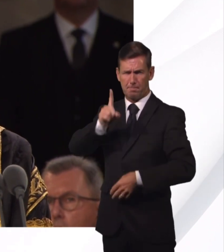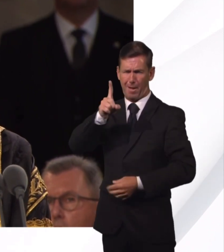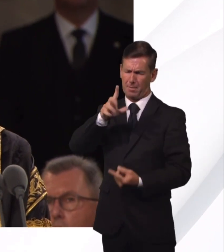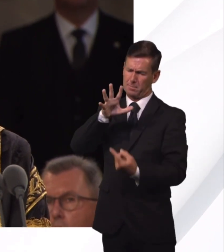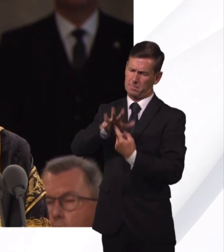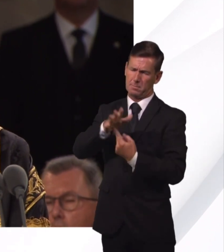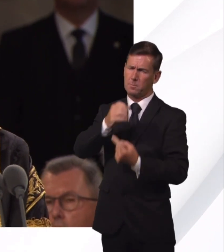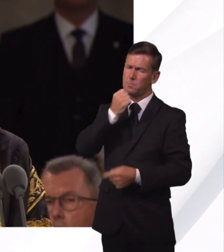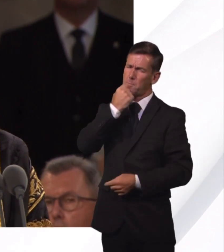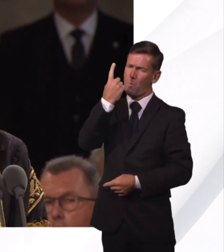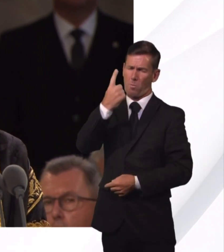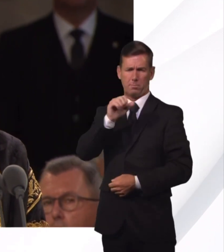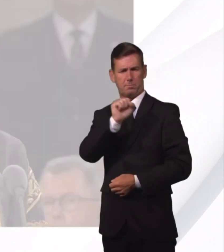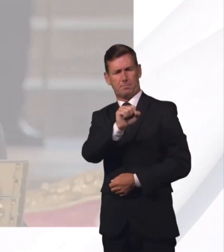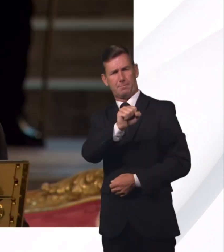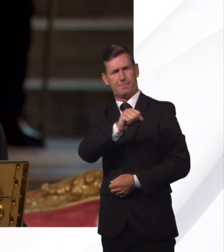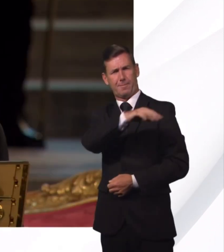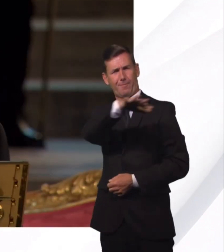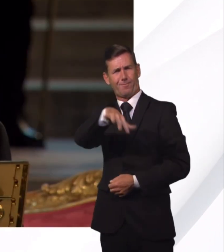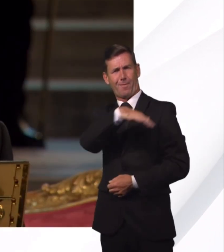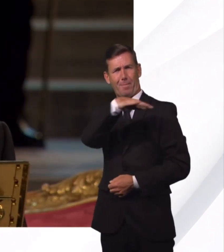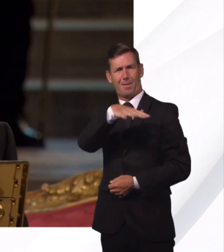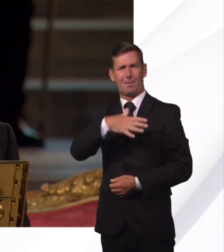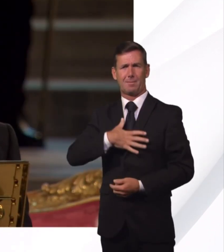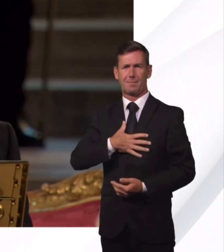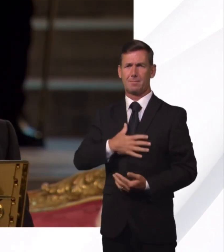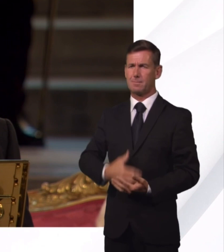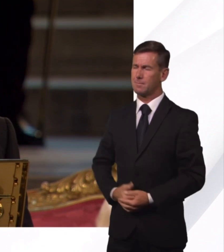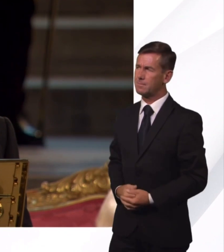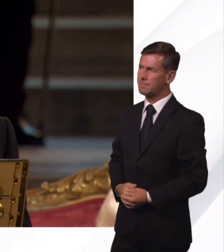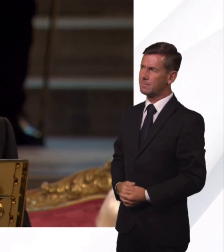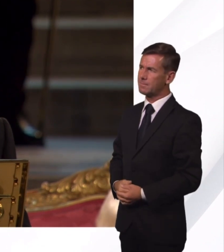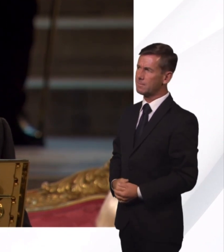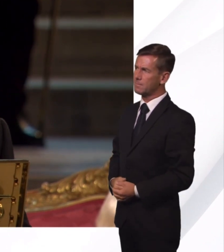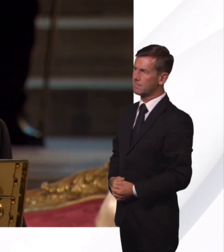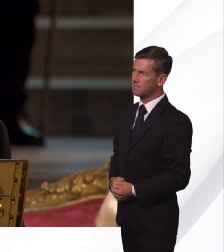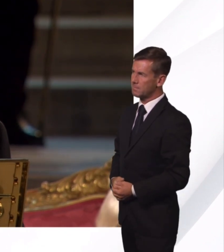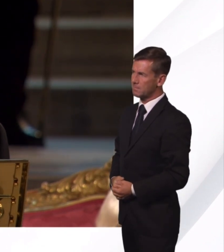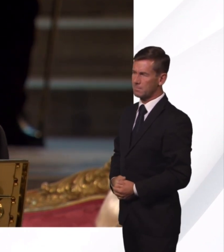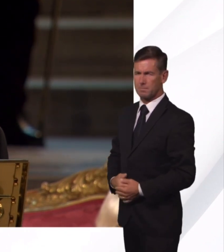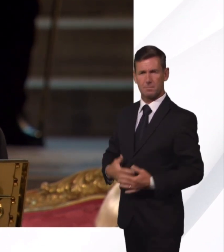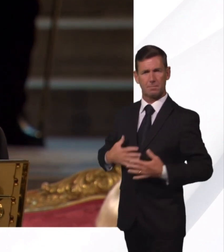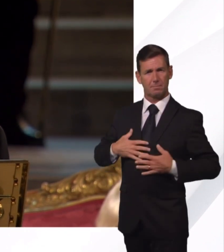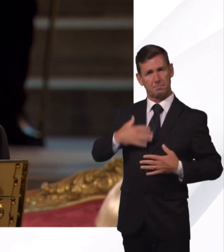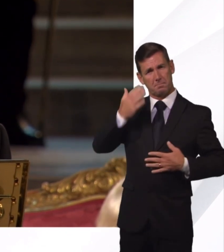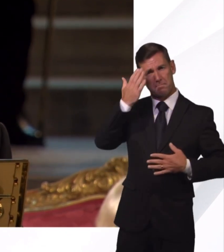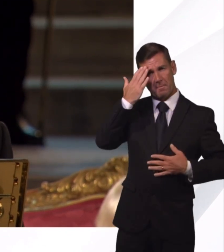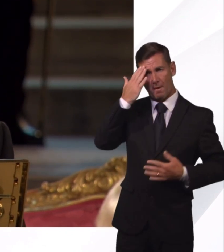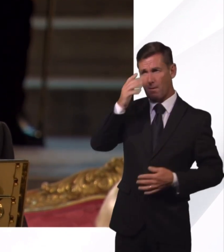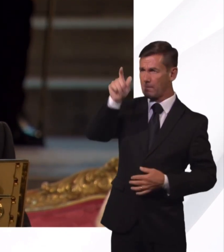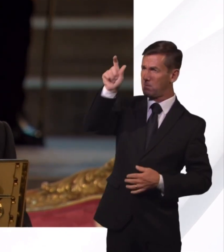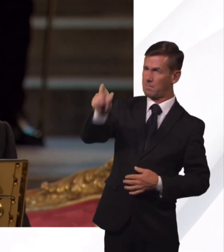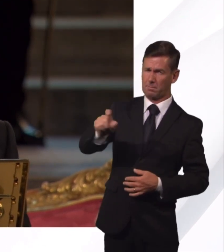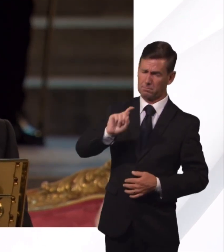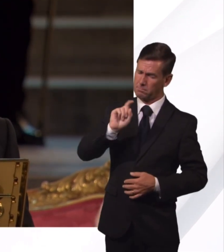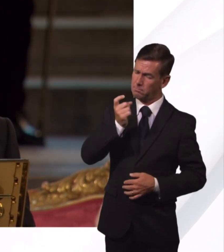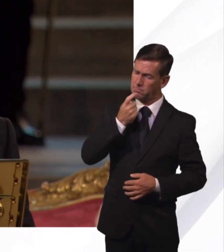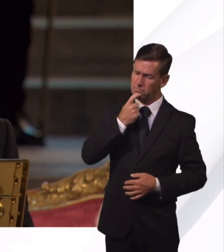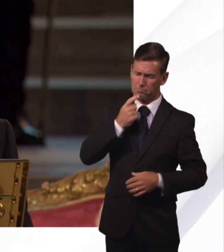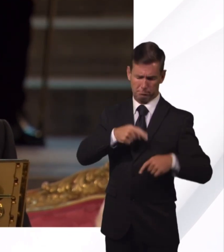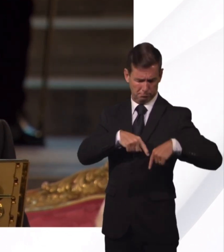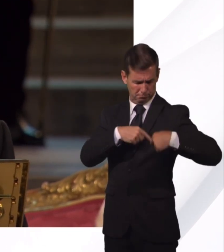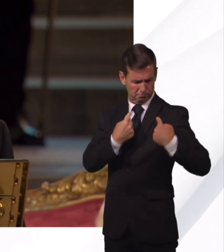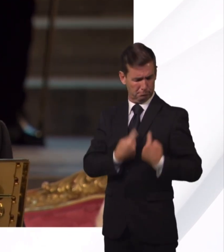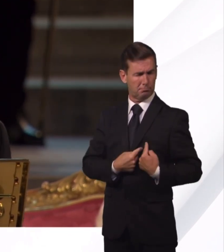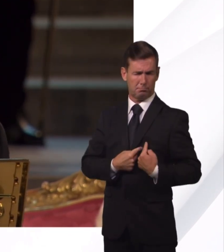royal family. She set an example of selfless duty, which,